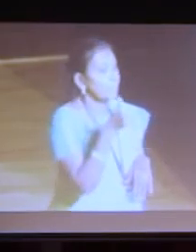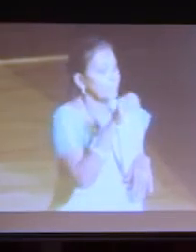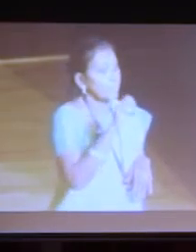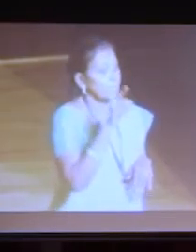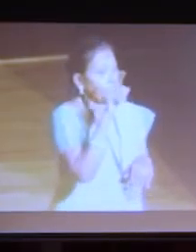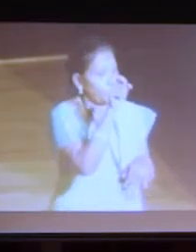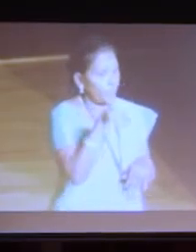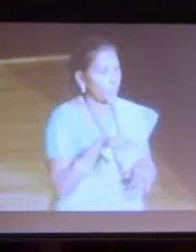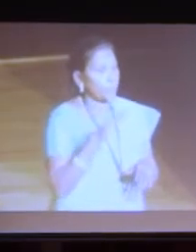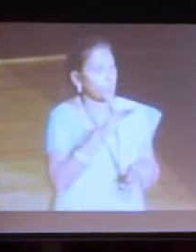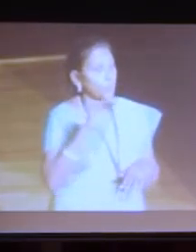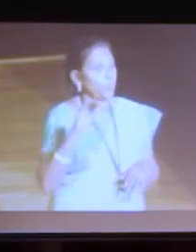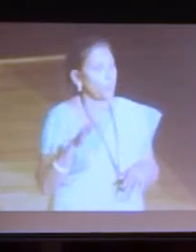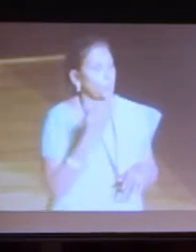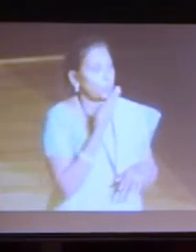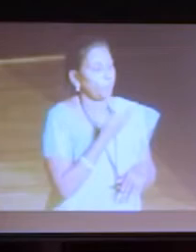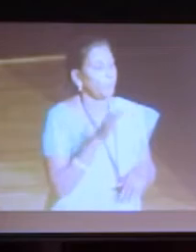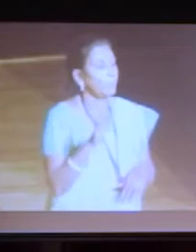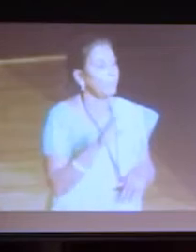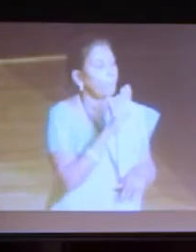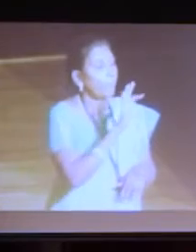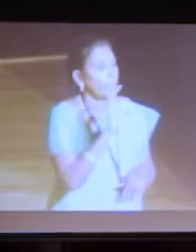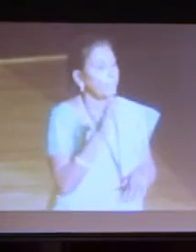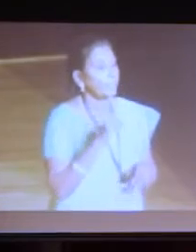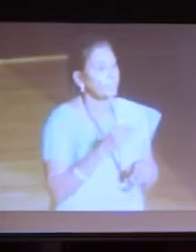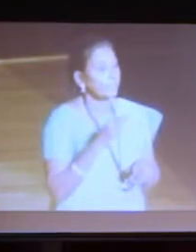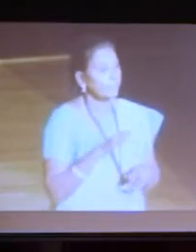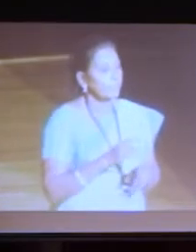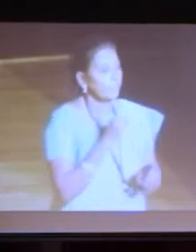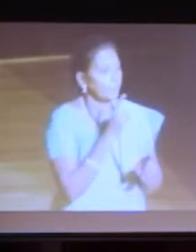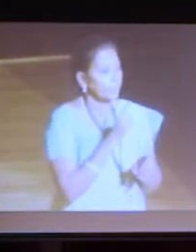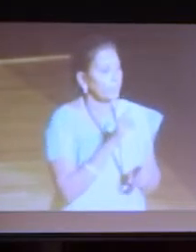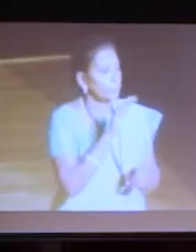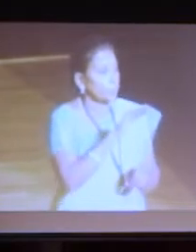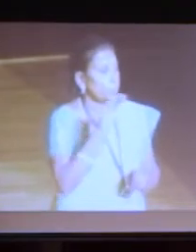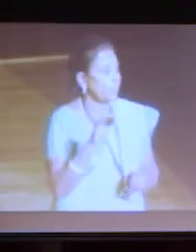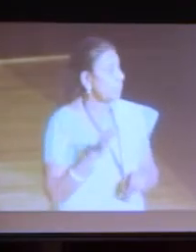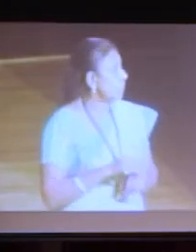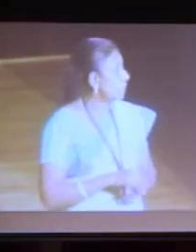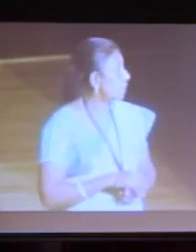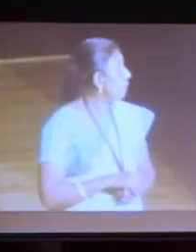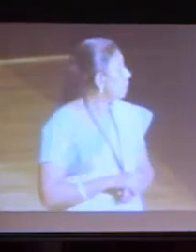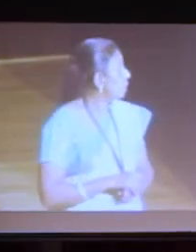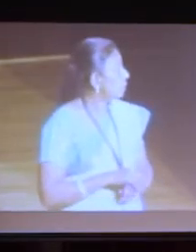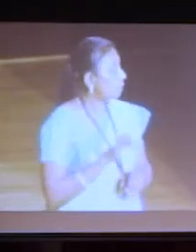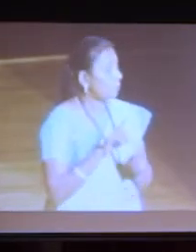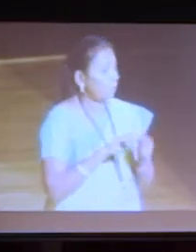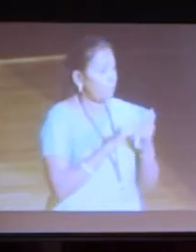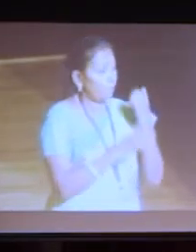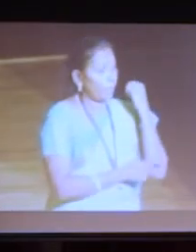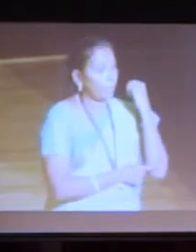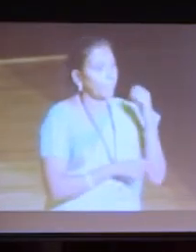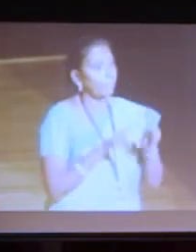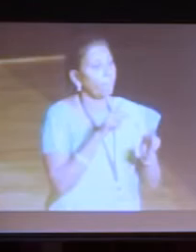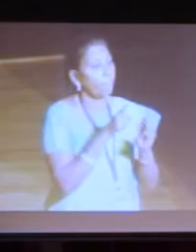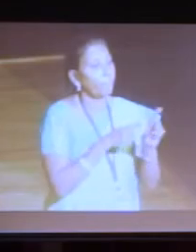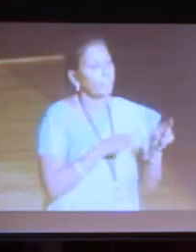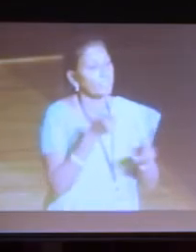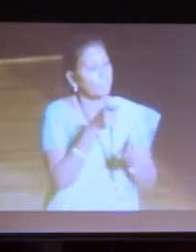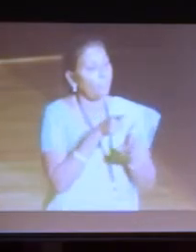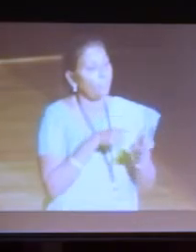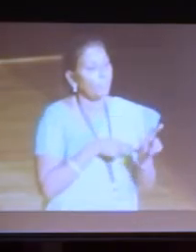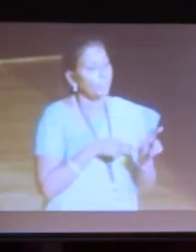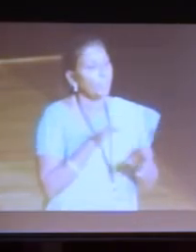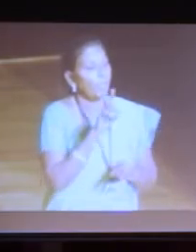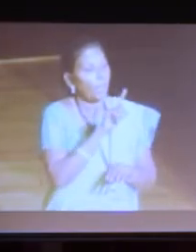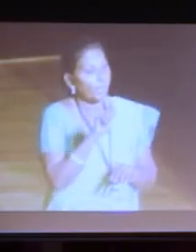schools, 500 teachers, 800 plus teachers, students directly involved. But by the end of this financial year, we expect to be in